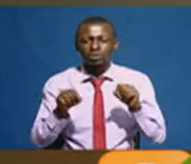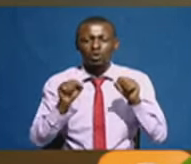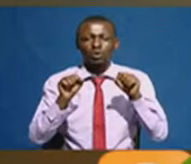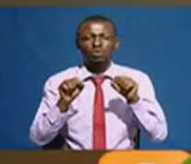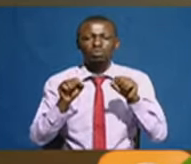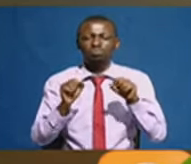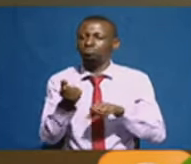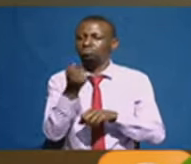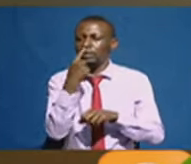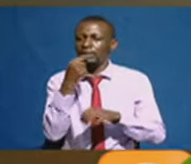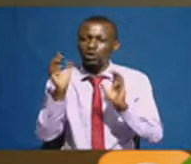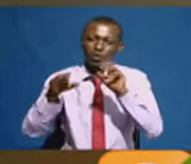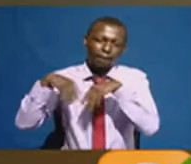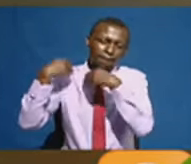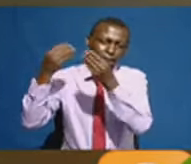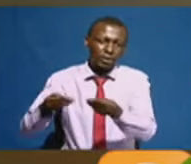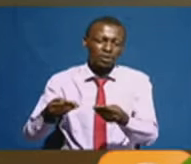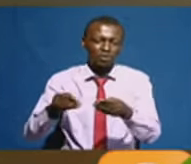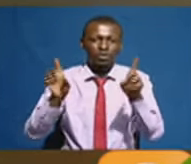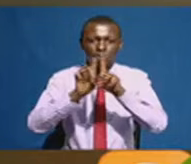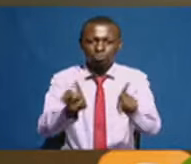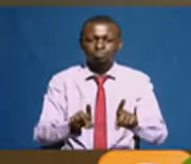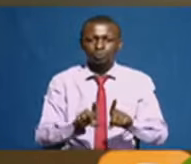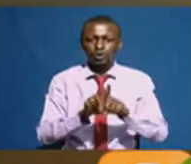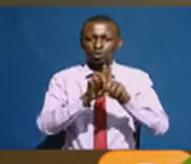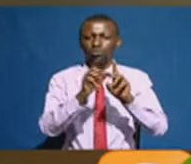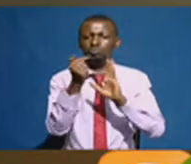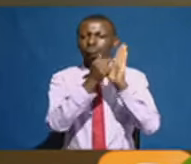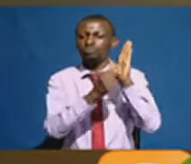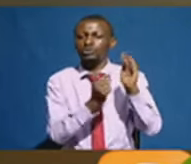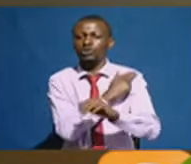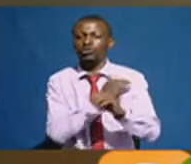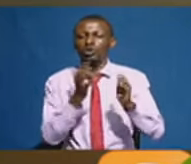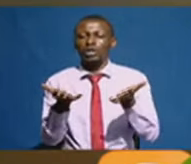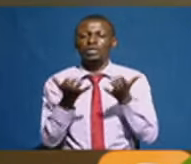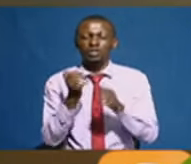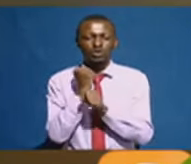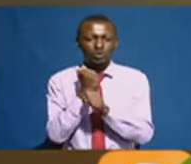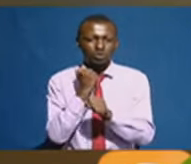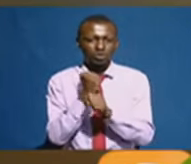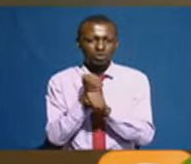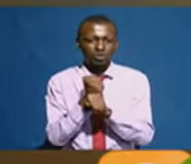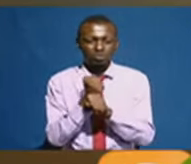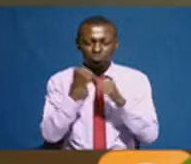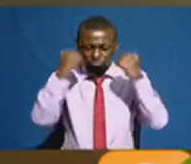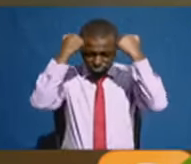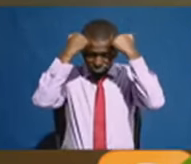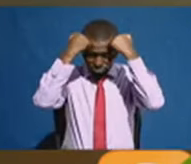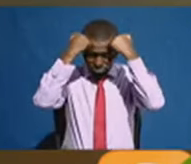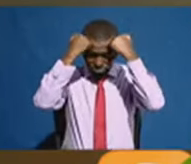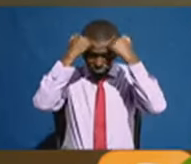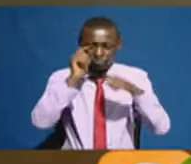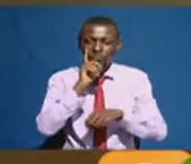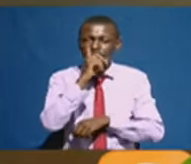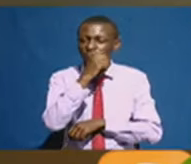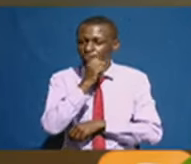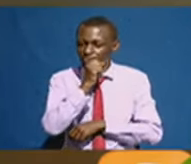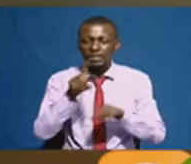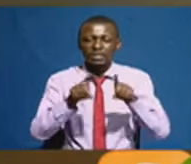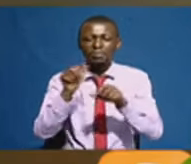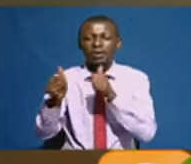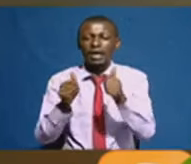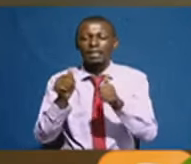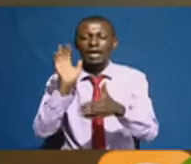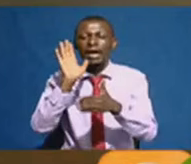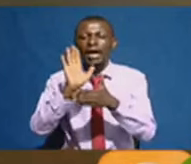the medication, and do all that a doctor is supposed to do, because wamesoma. It's not like any other intern who